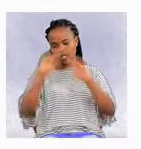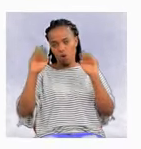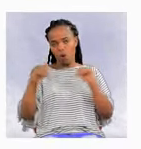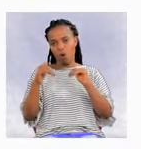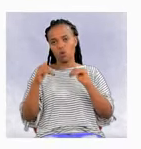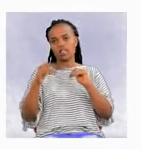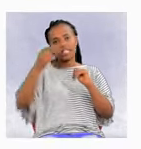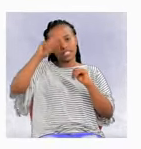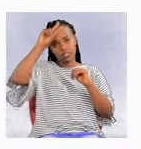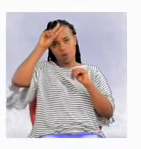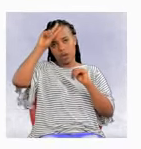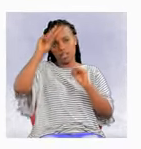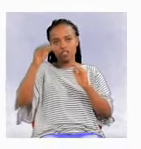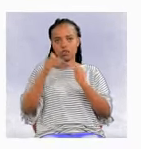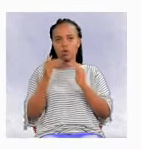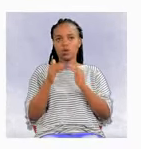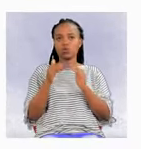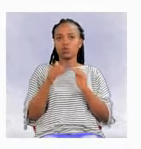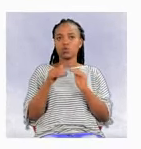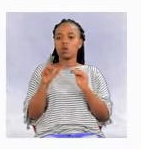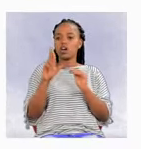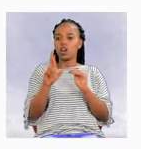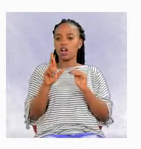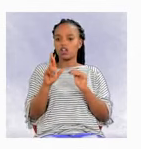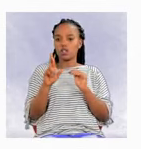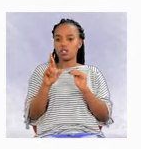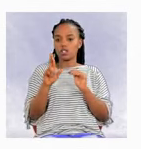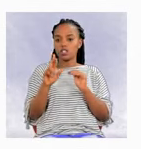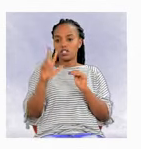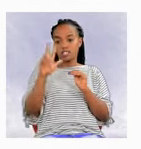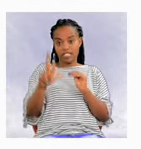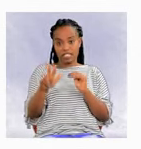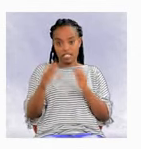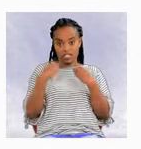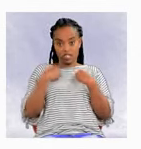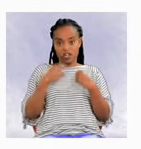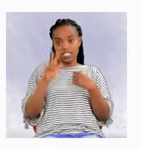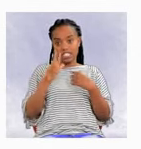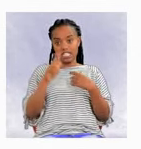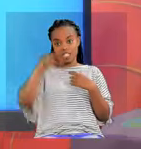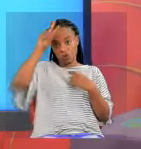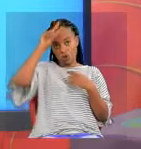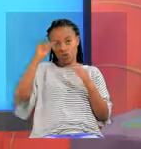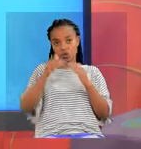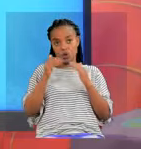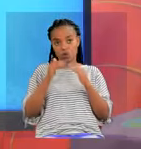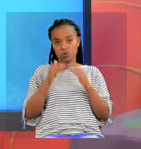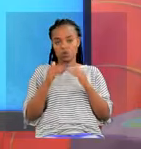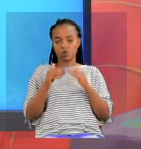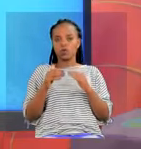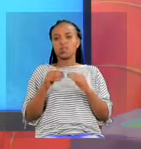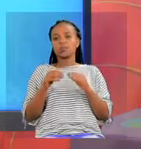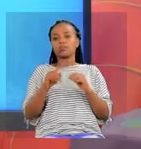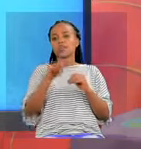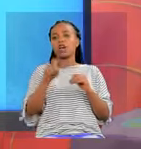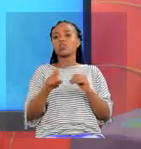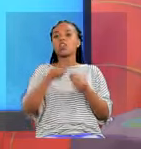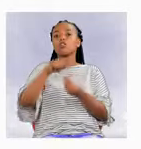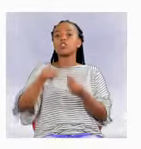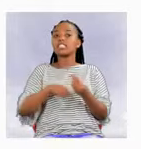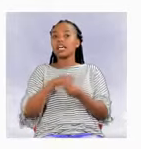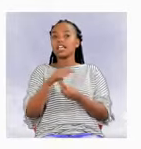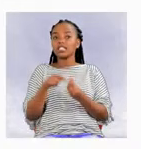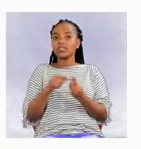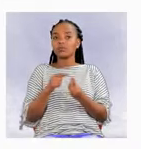squared. This is equal to radius is 3, so square it, 3 squared. Therefore, the equation of the circle